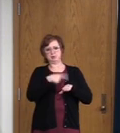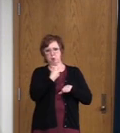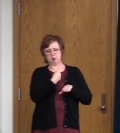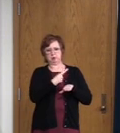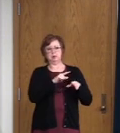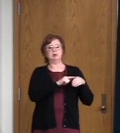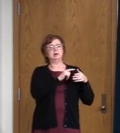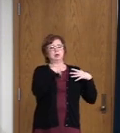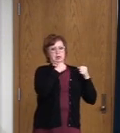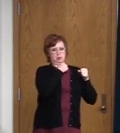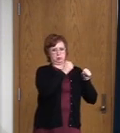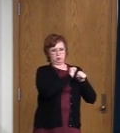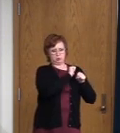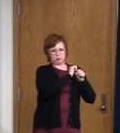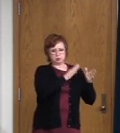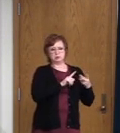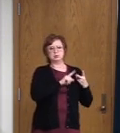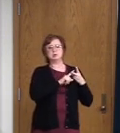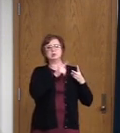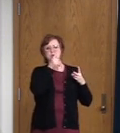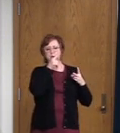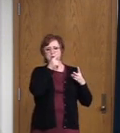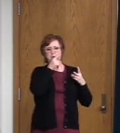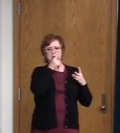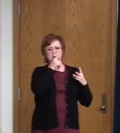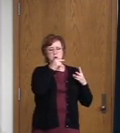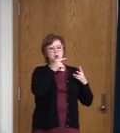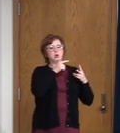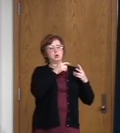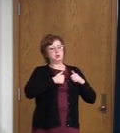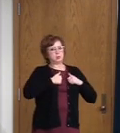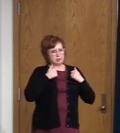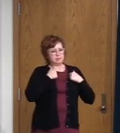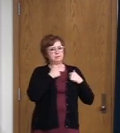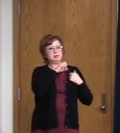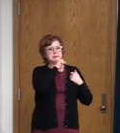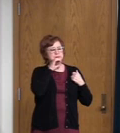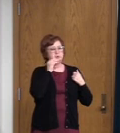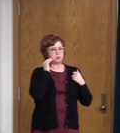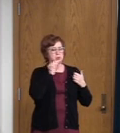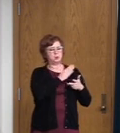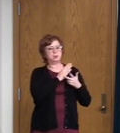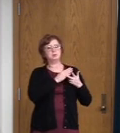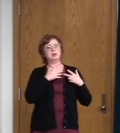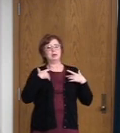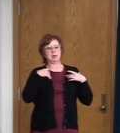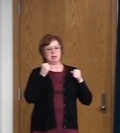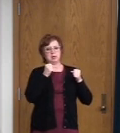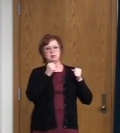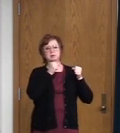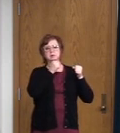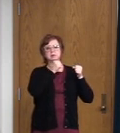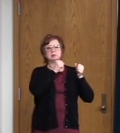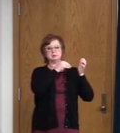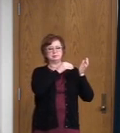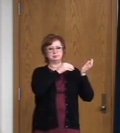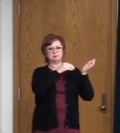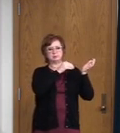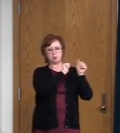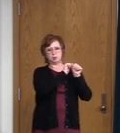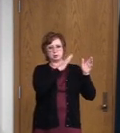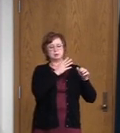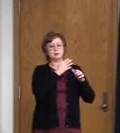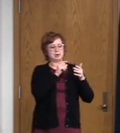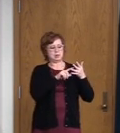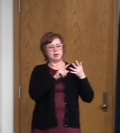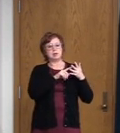workers, residents and long-term care staff, and other Saskatchewan residents over the age of 70. Phase 2